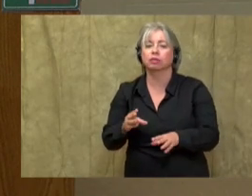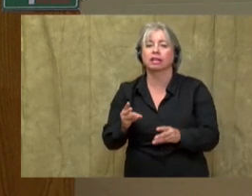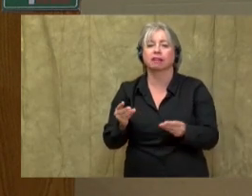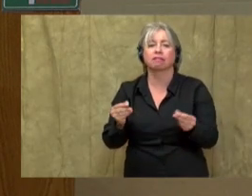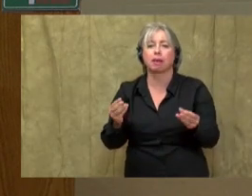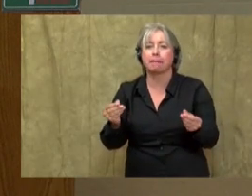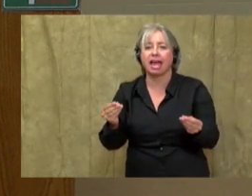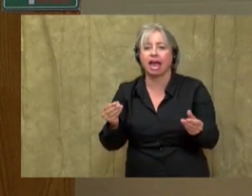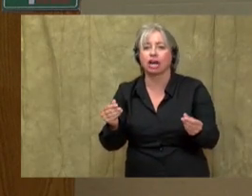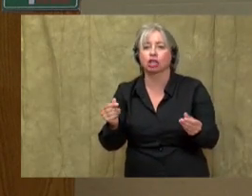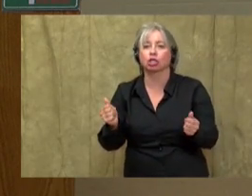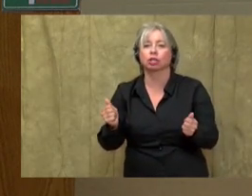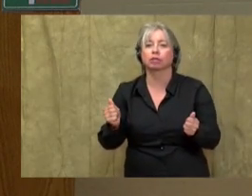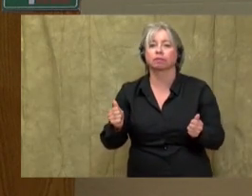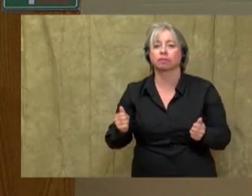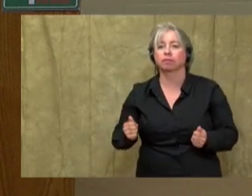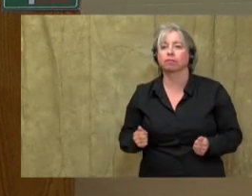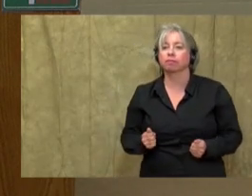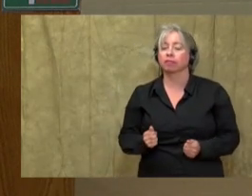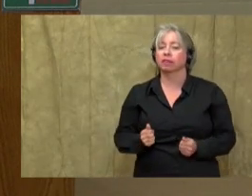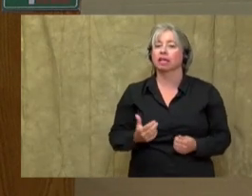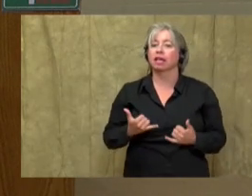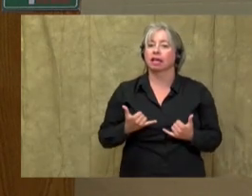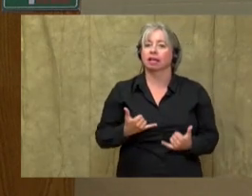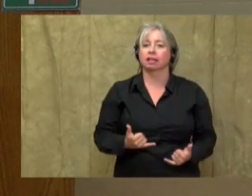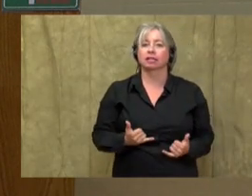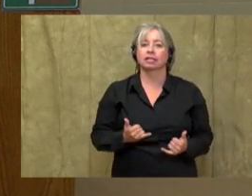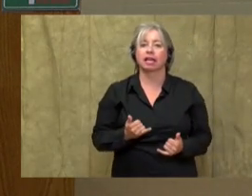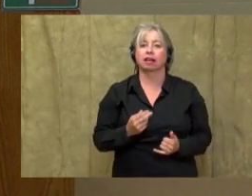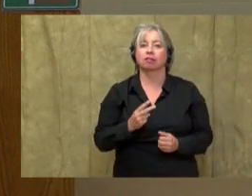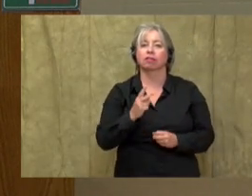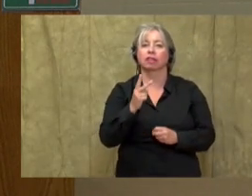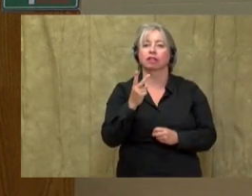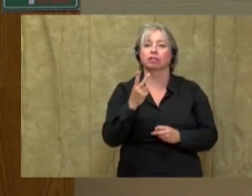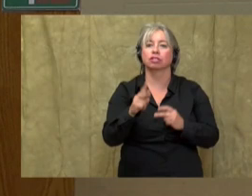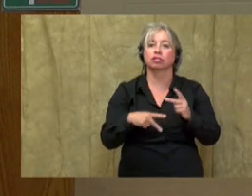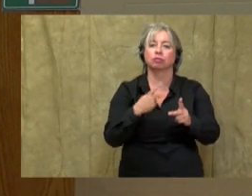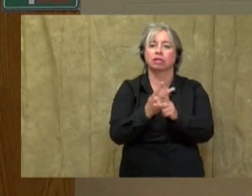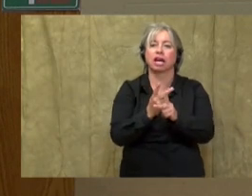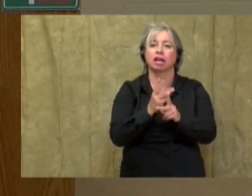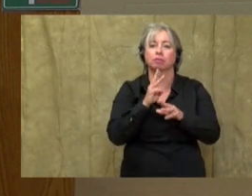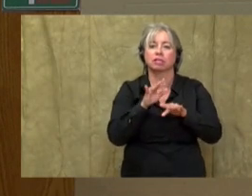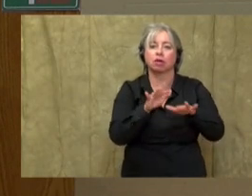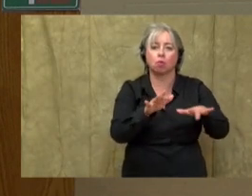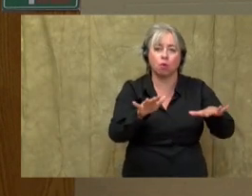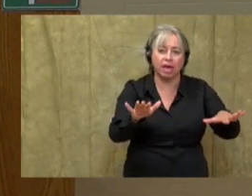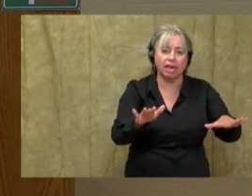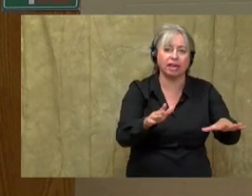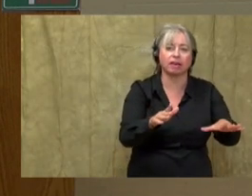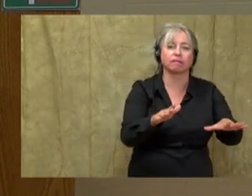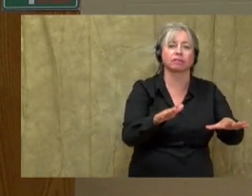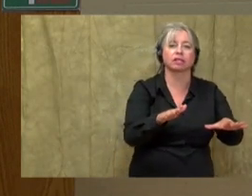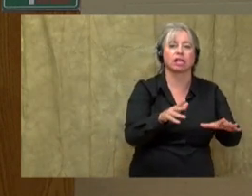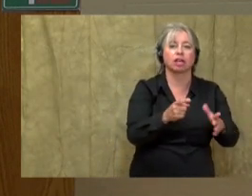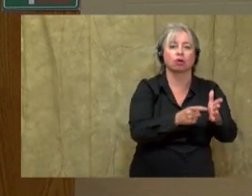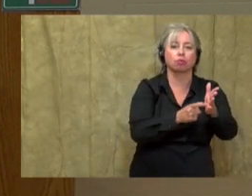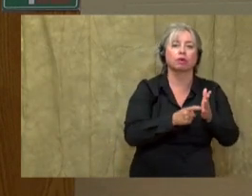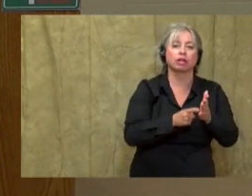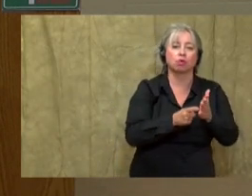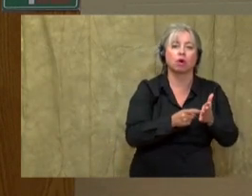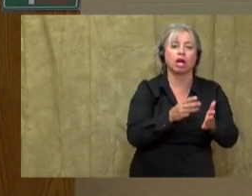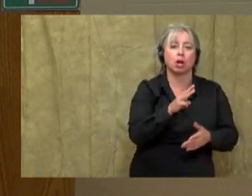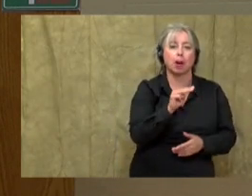matter. There are two main types of waves. There are waves that require a medium in order